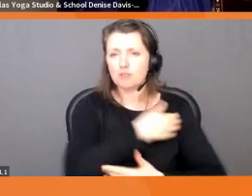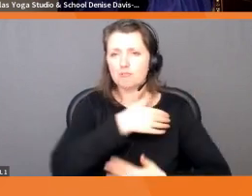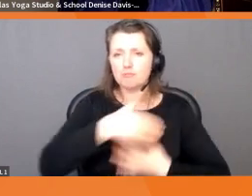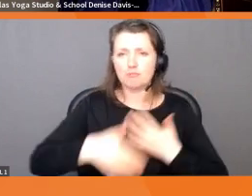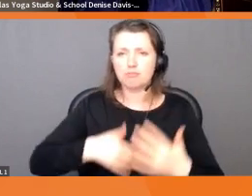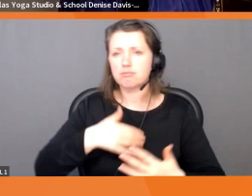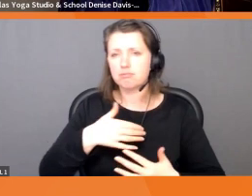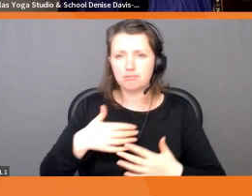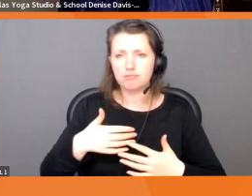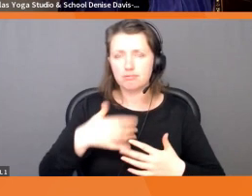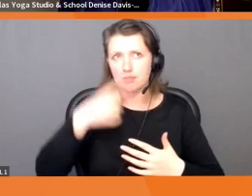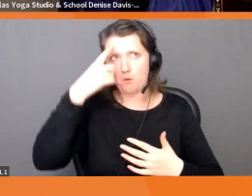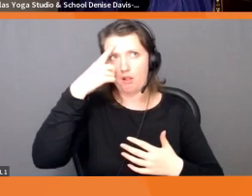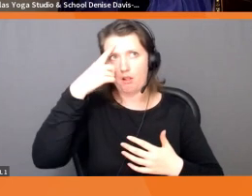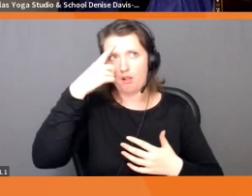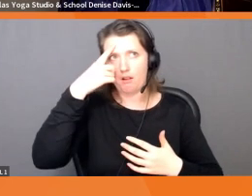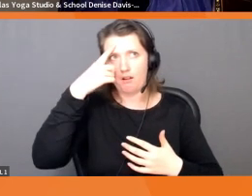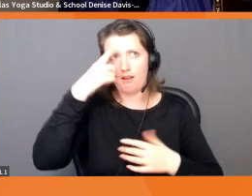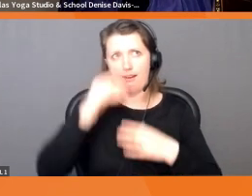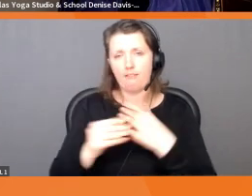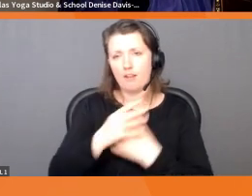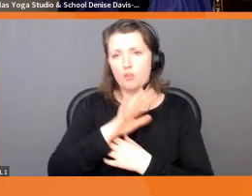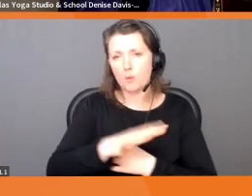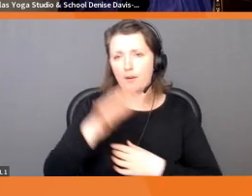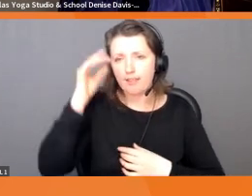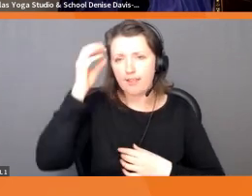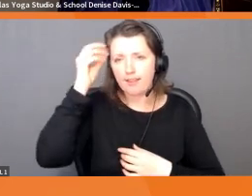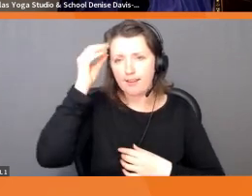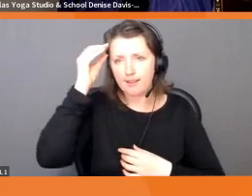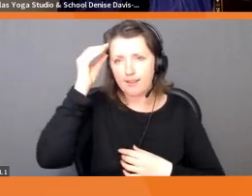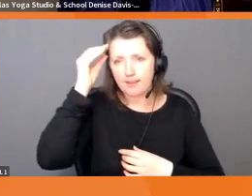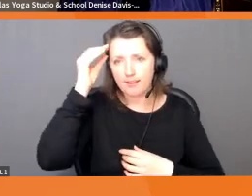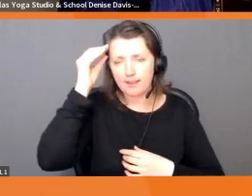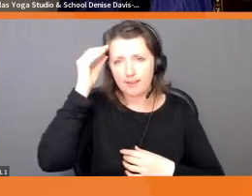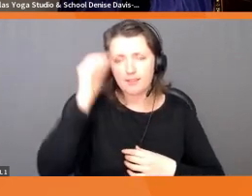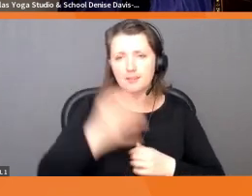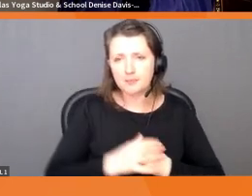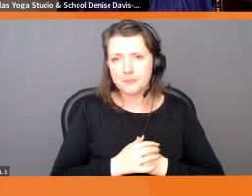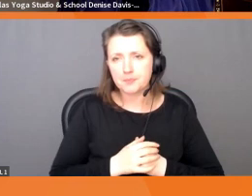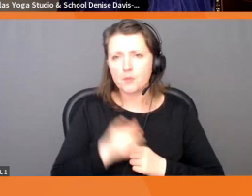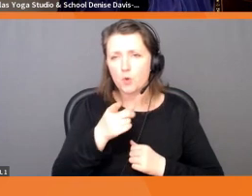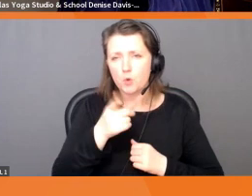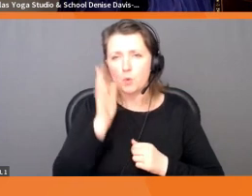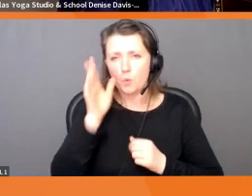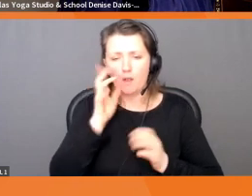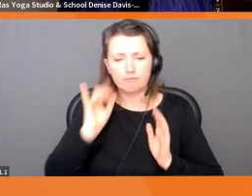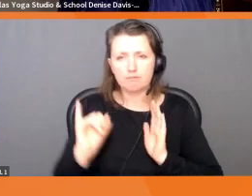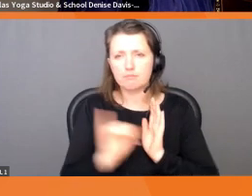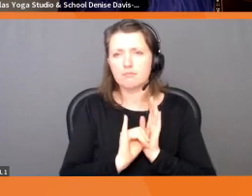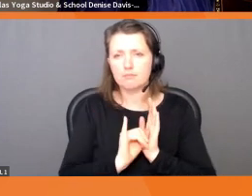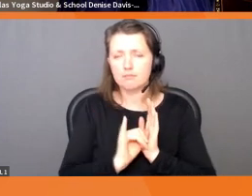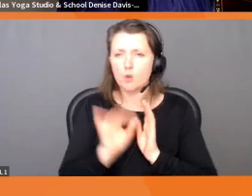how your thinking affects our state of mind and our physiological perception of our